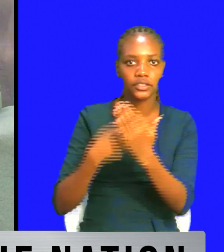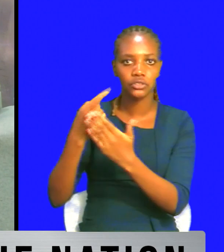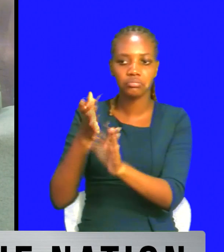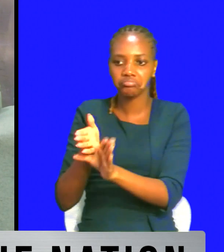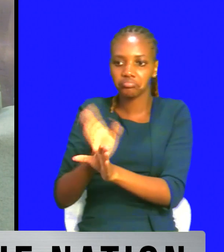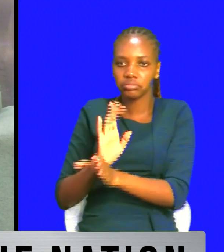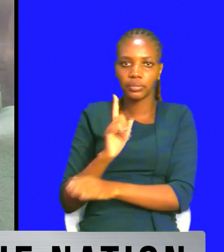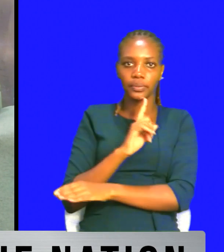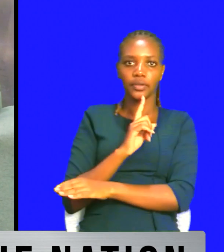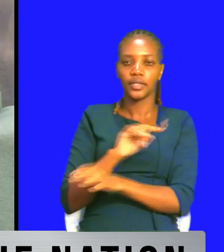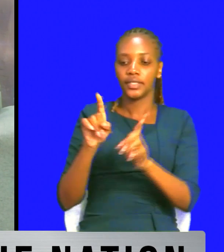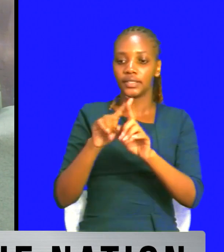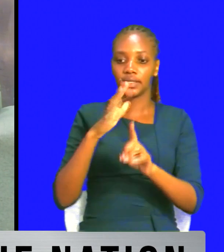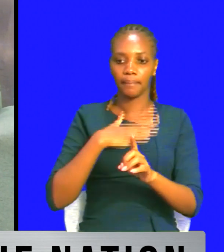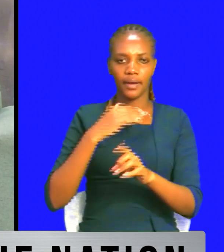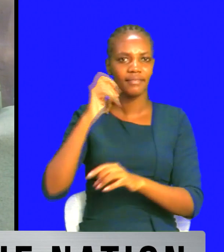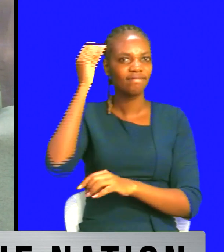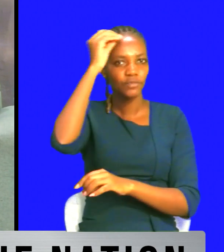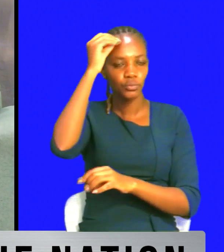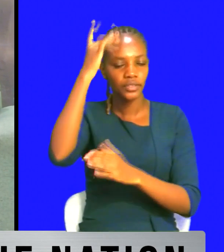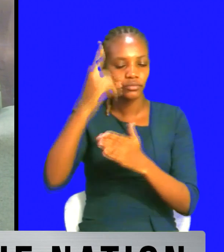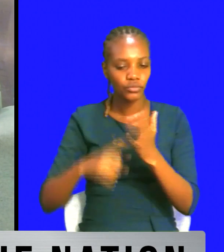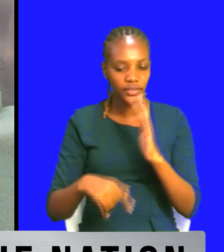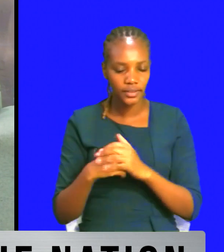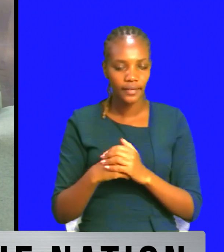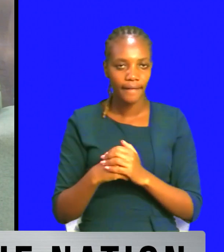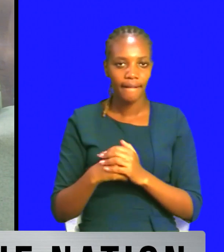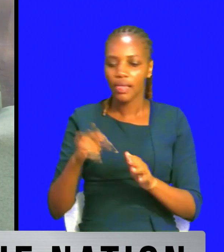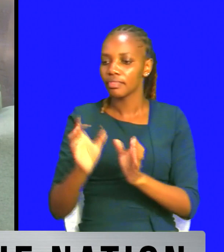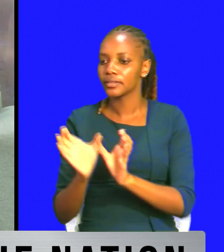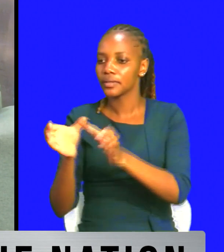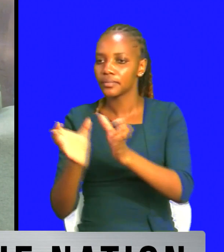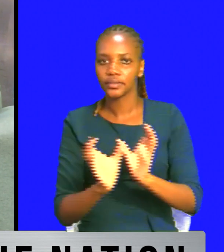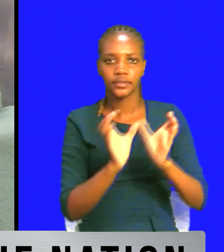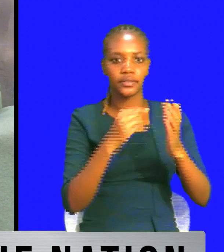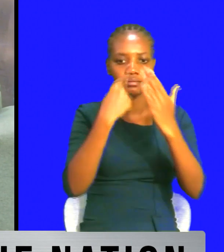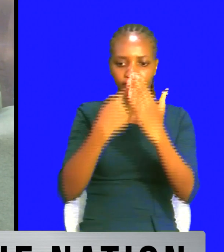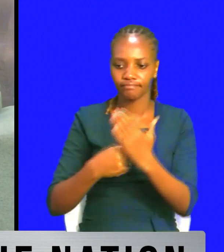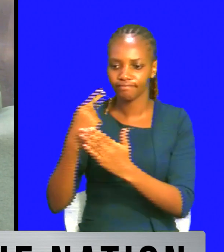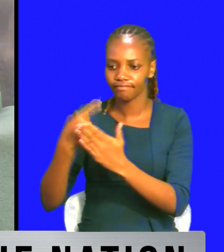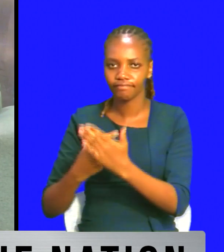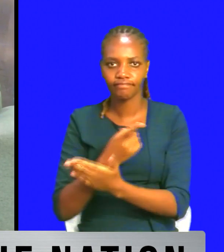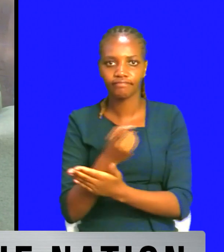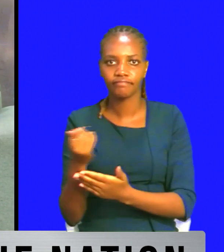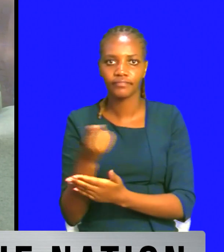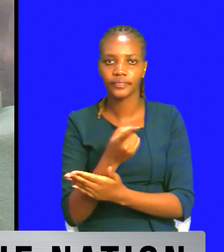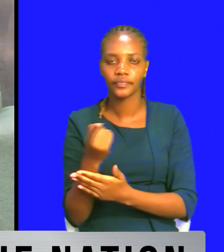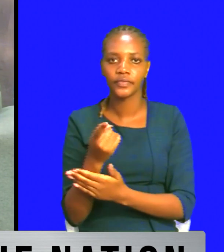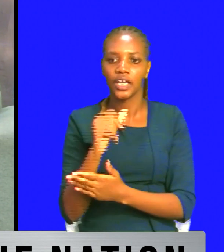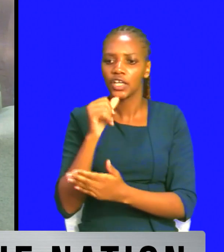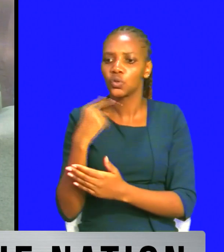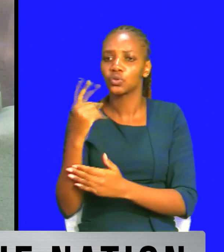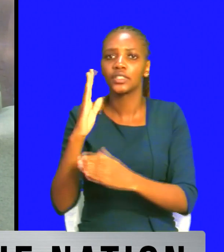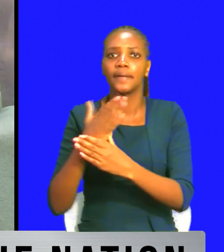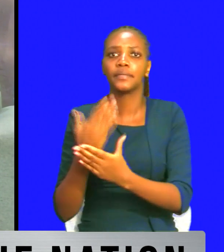my feeling about the talks, has always been that we feel that talks should have been not just but between two